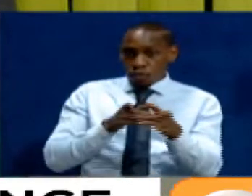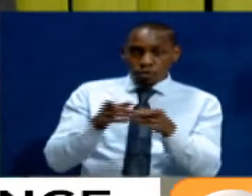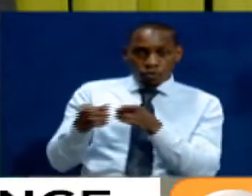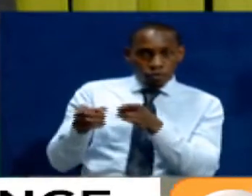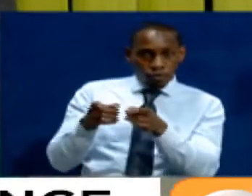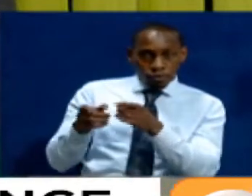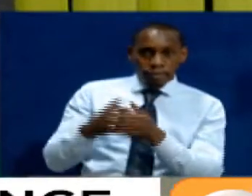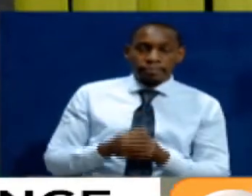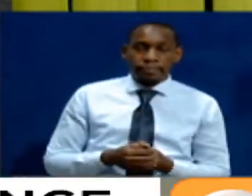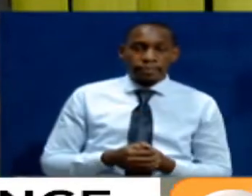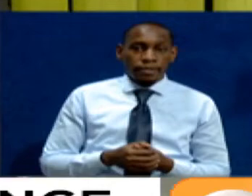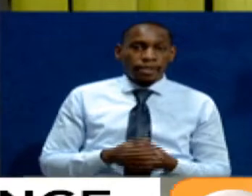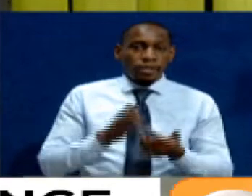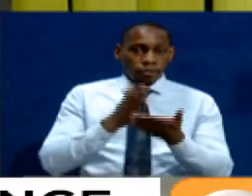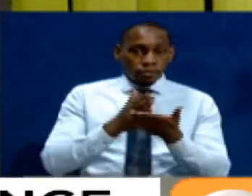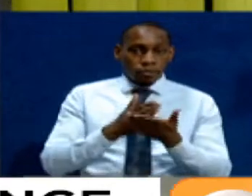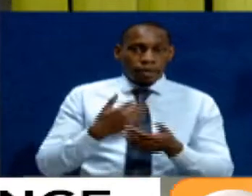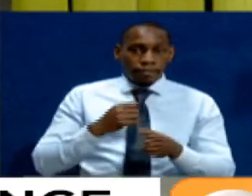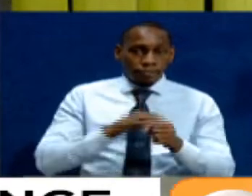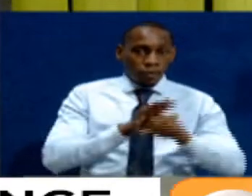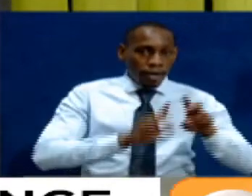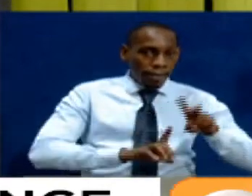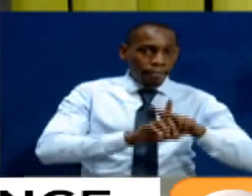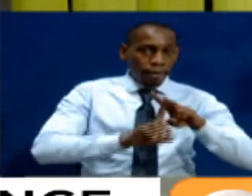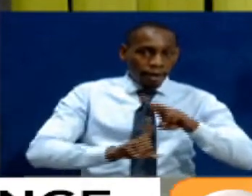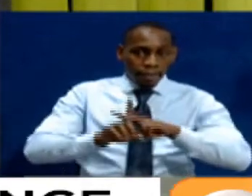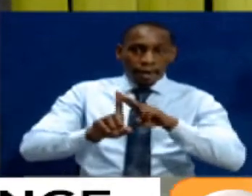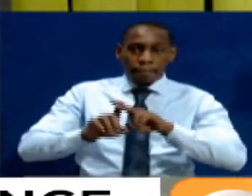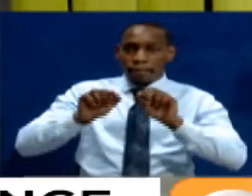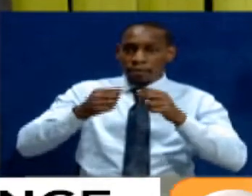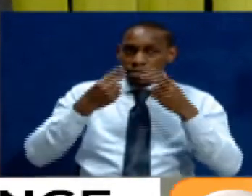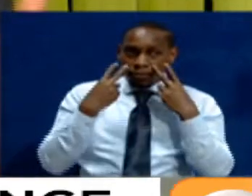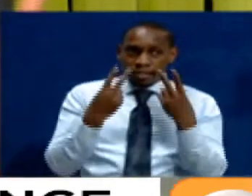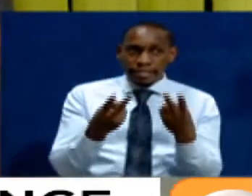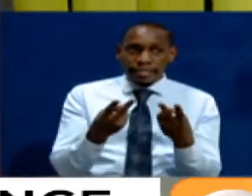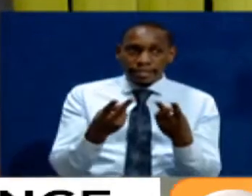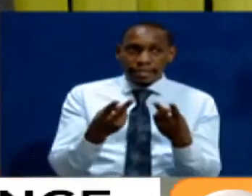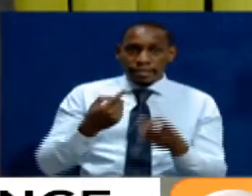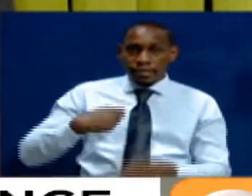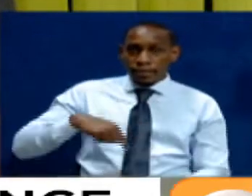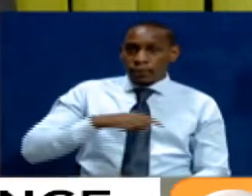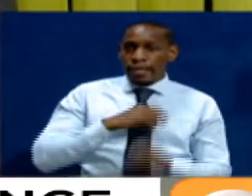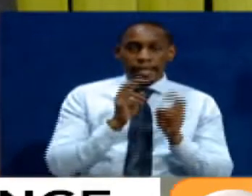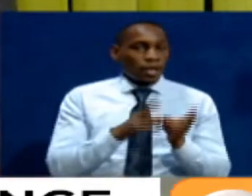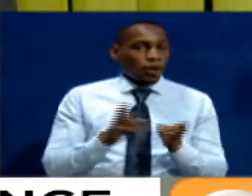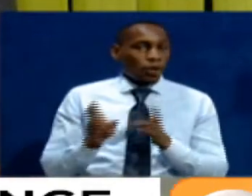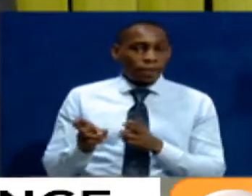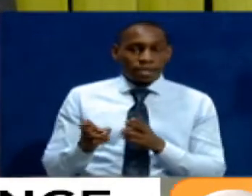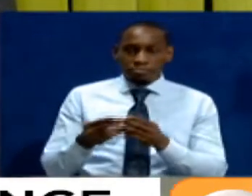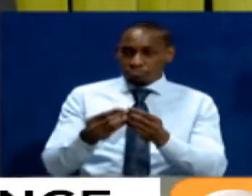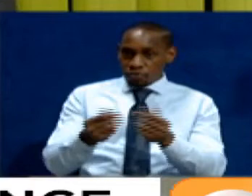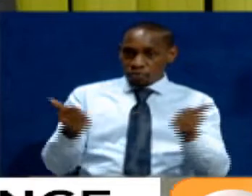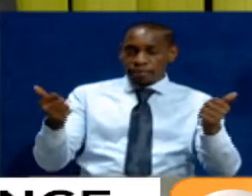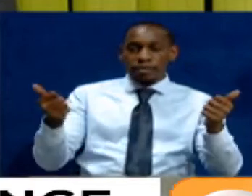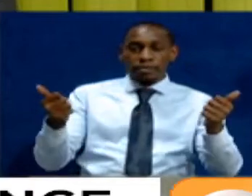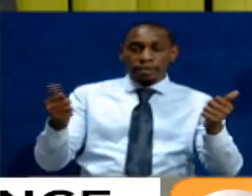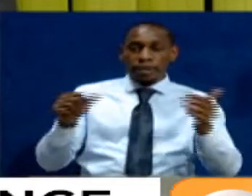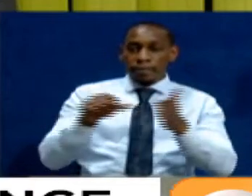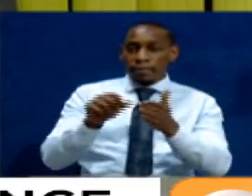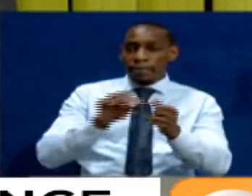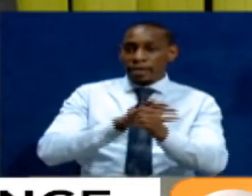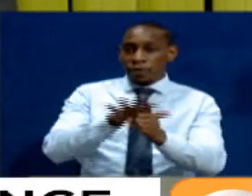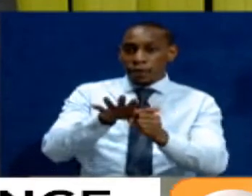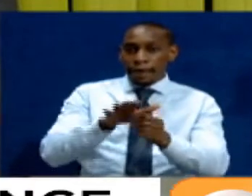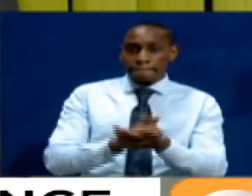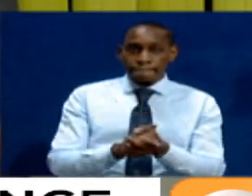cope with this. So although we are going to get waves and waves, I can see us naturally overcoming this